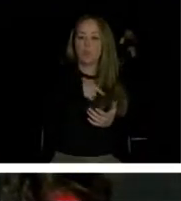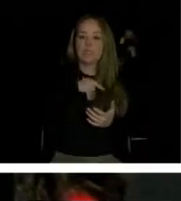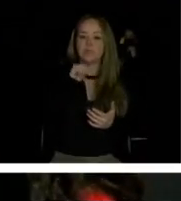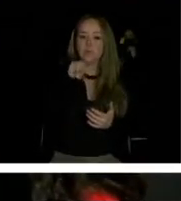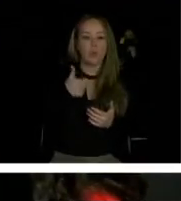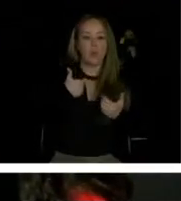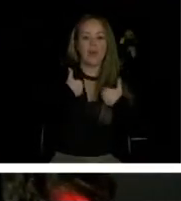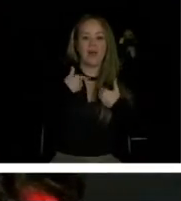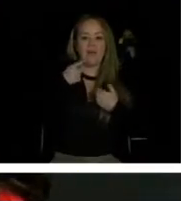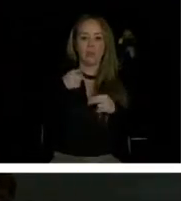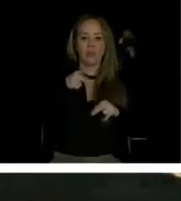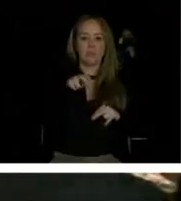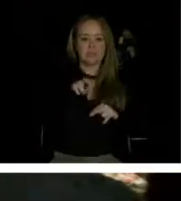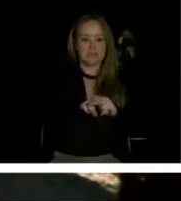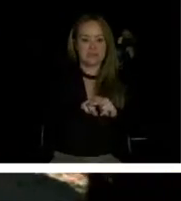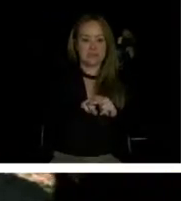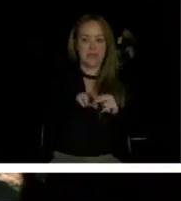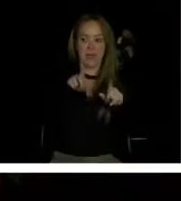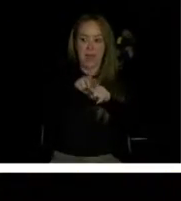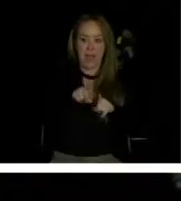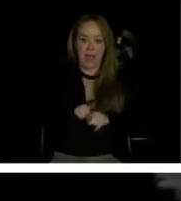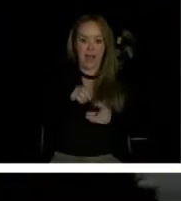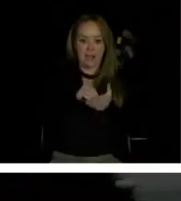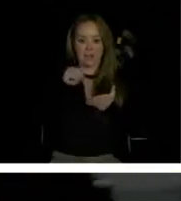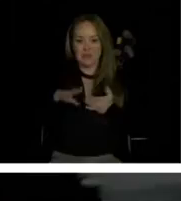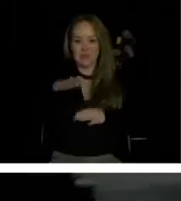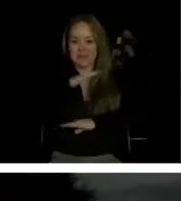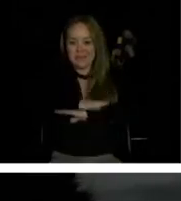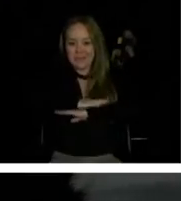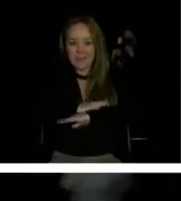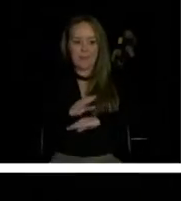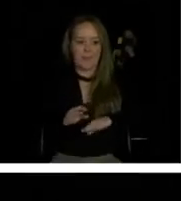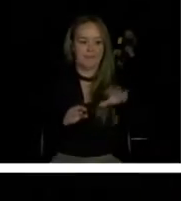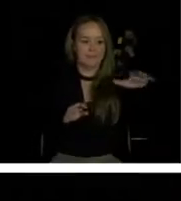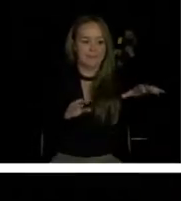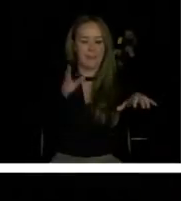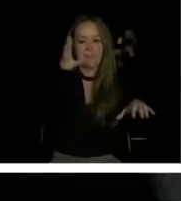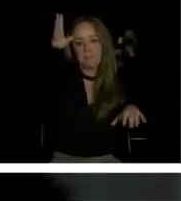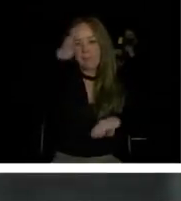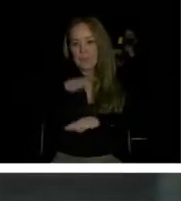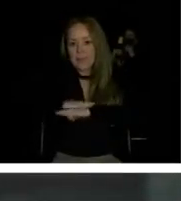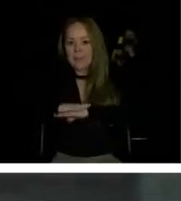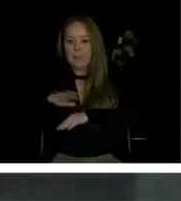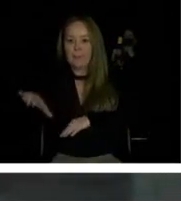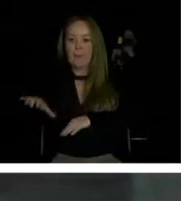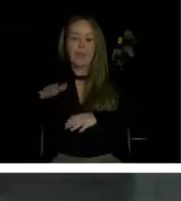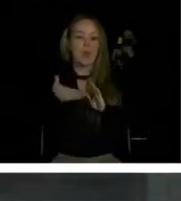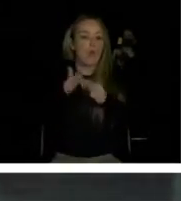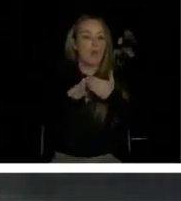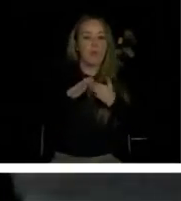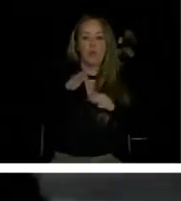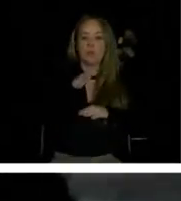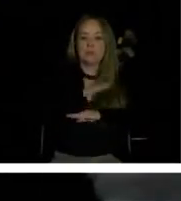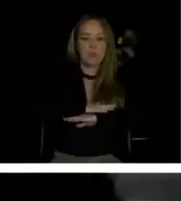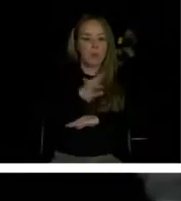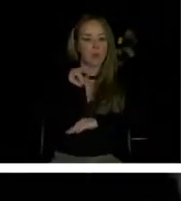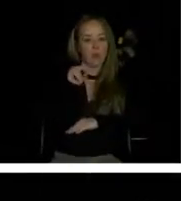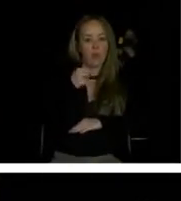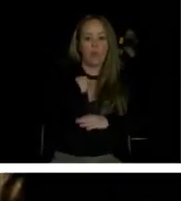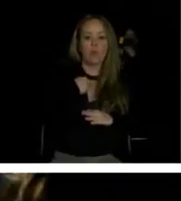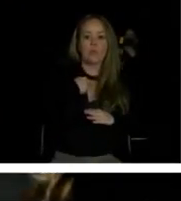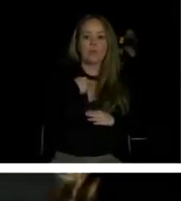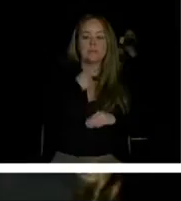we don't have you seated as a student table or a parent table or a community table. We have you